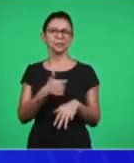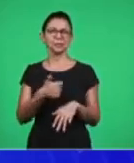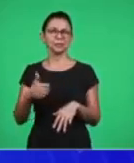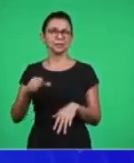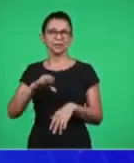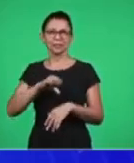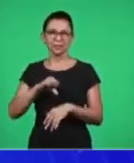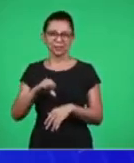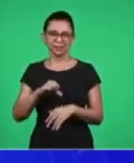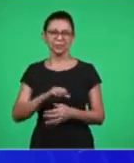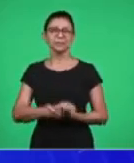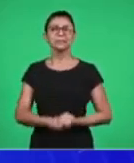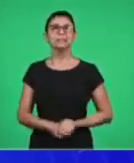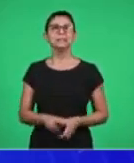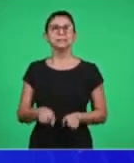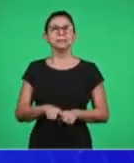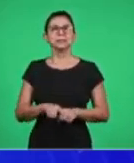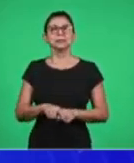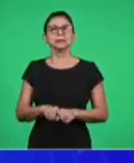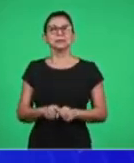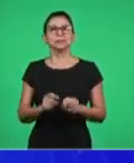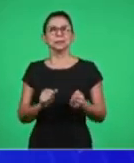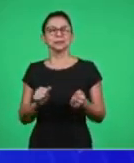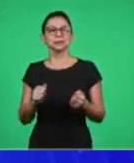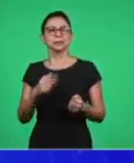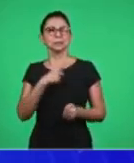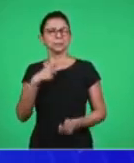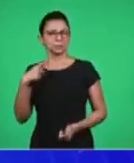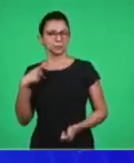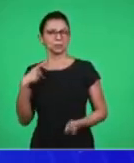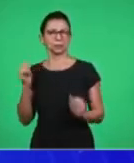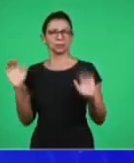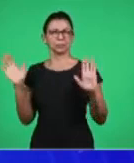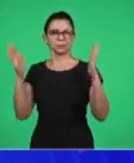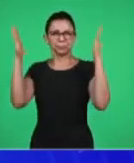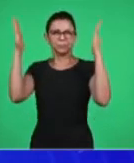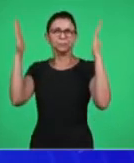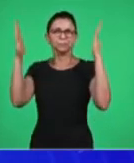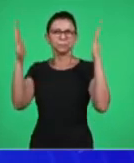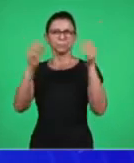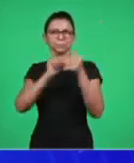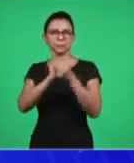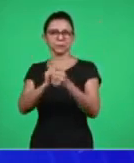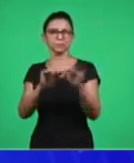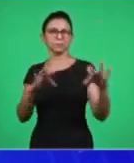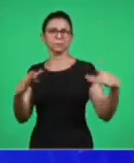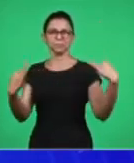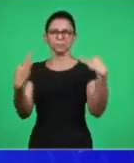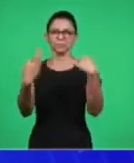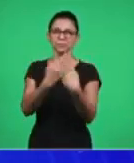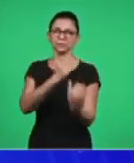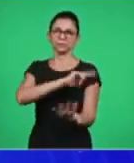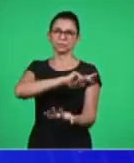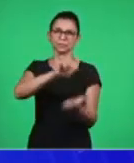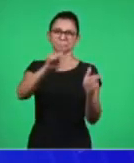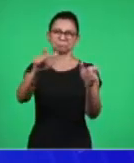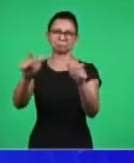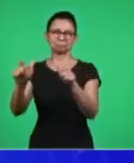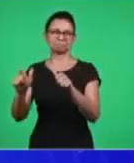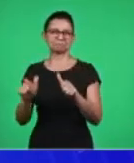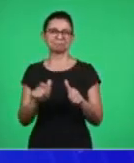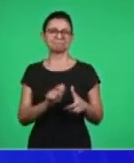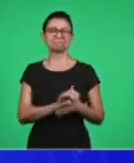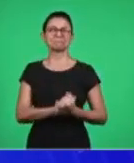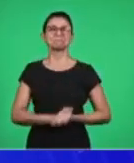the last Supper of the year on those churches, and pastors also celebrated with their families in many